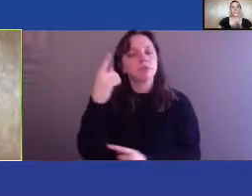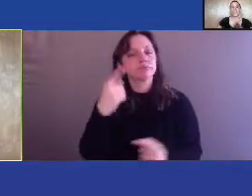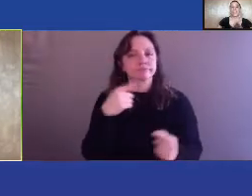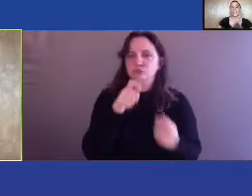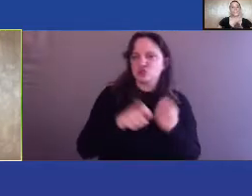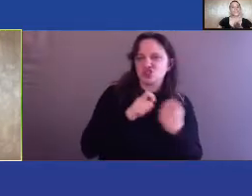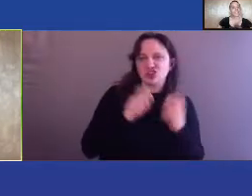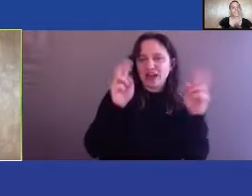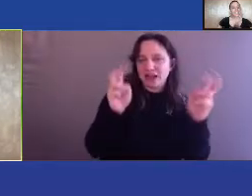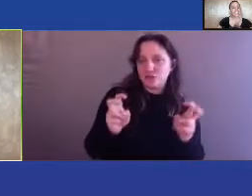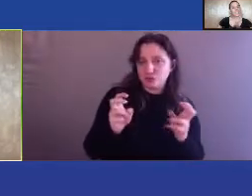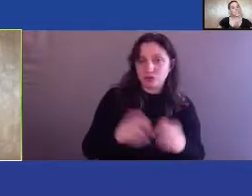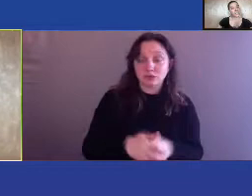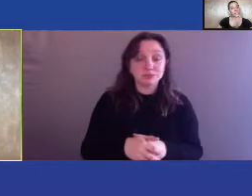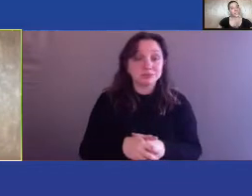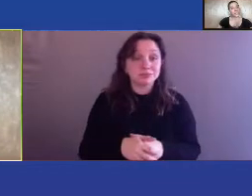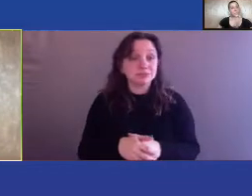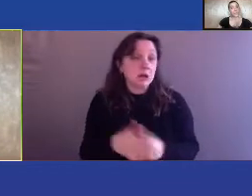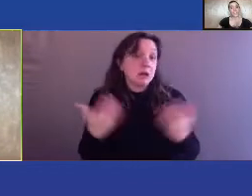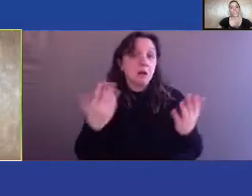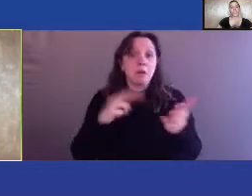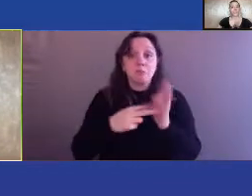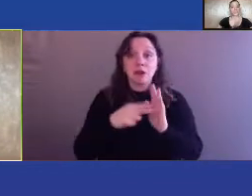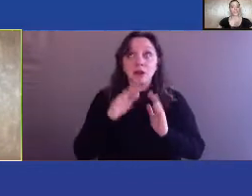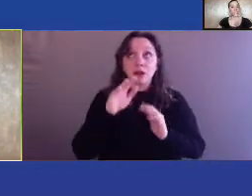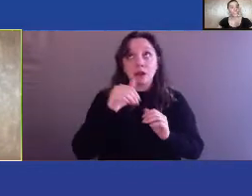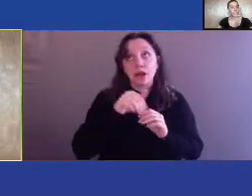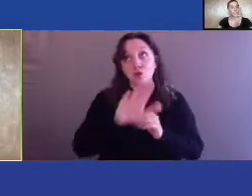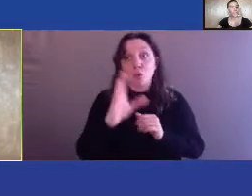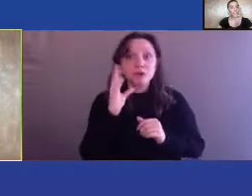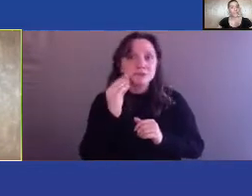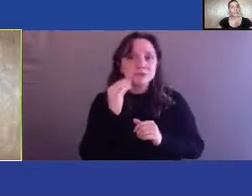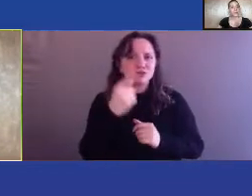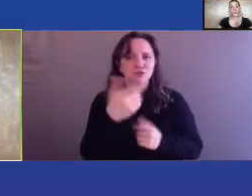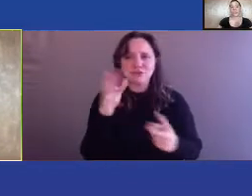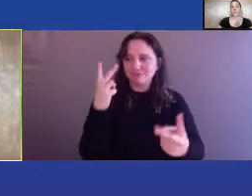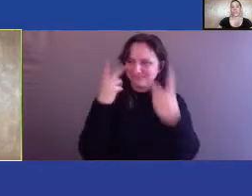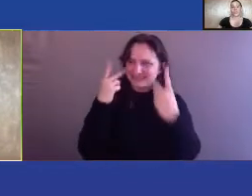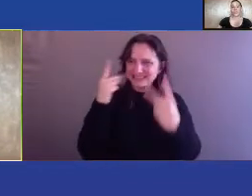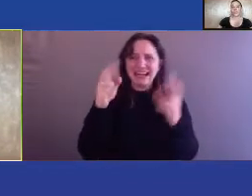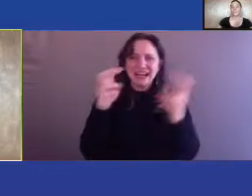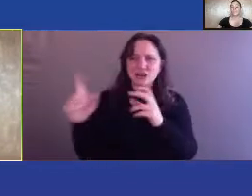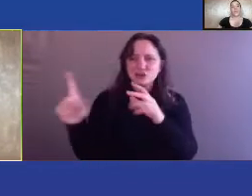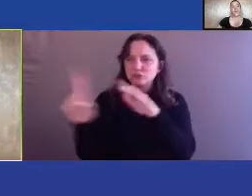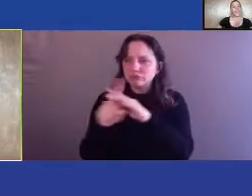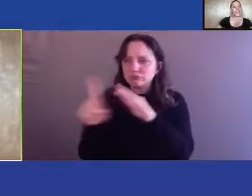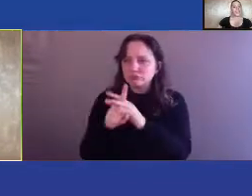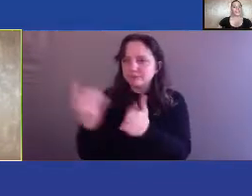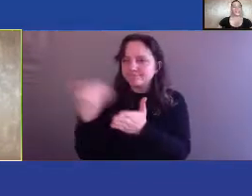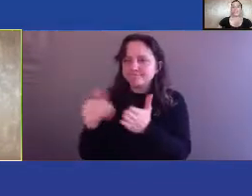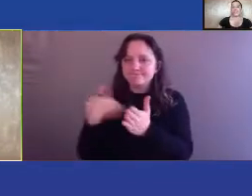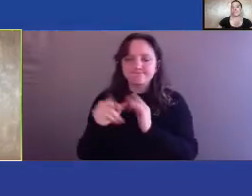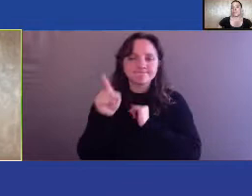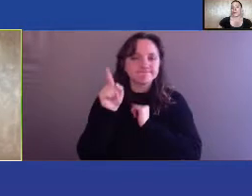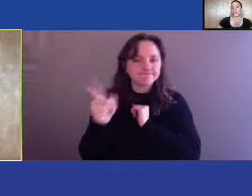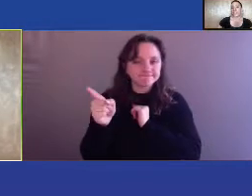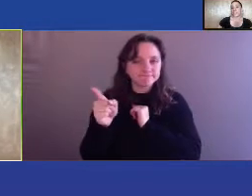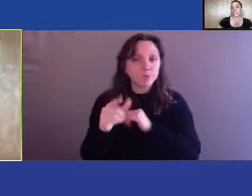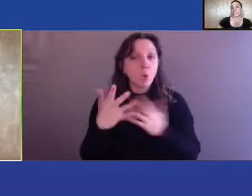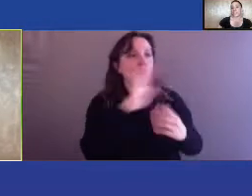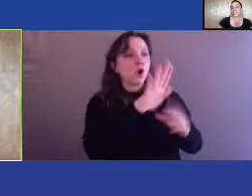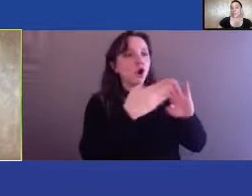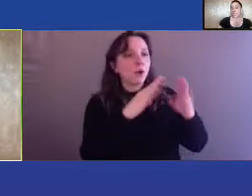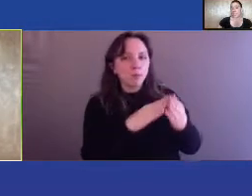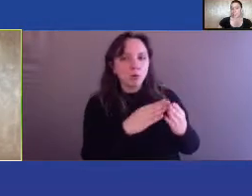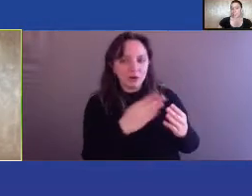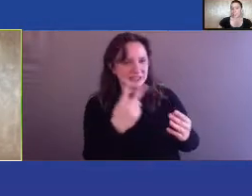activist, you might have firsthand experience with a specific issue in your life or in your community, and you might even be motivated